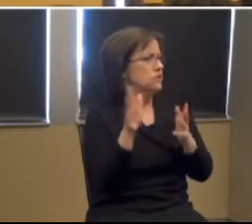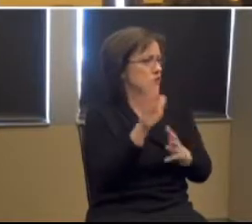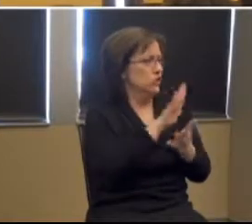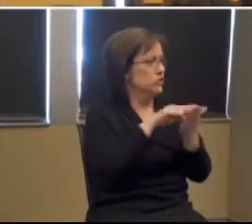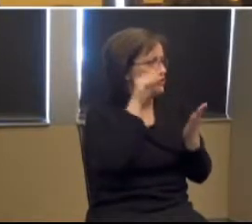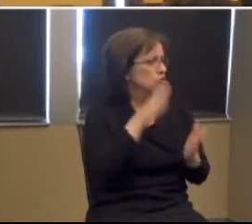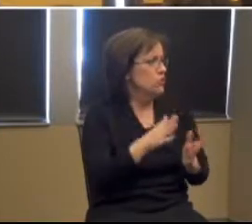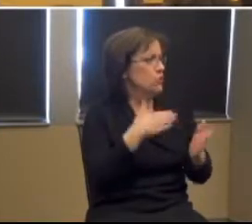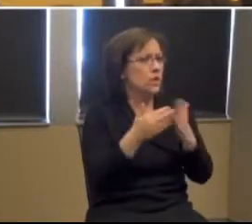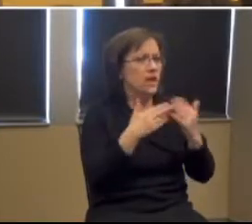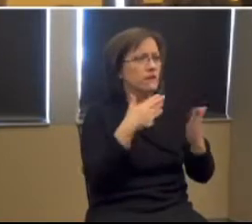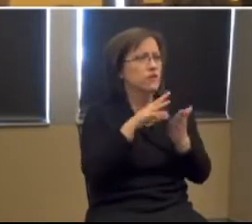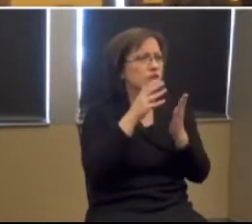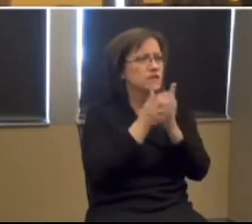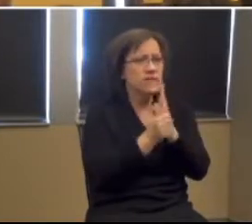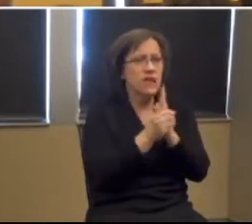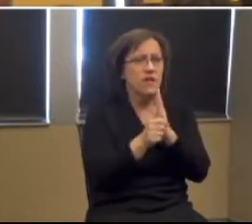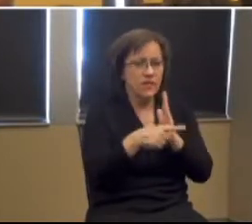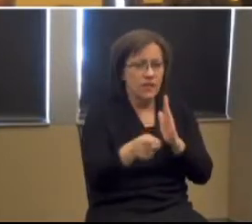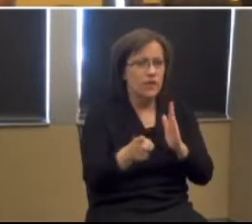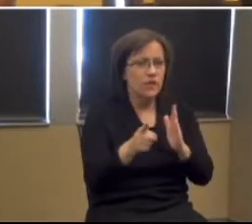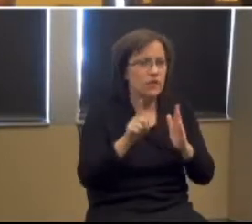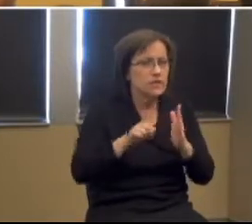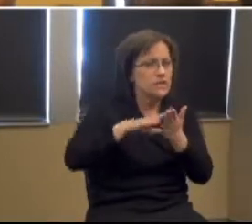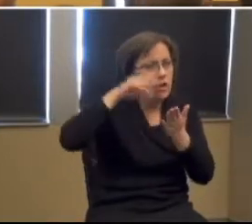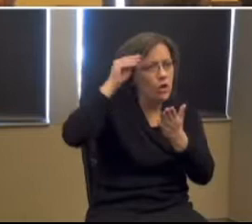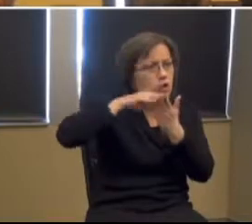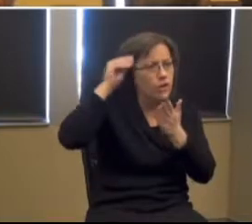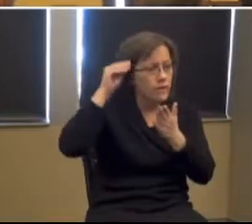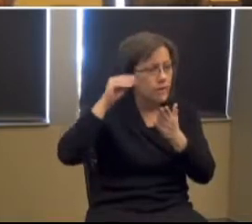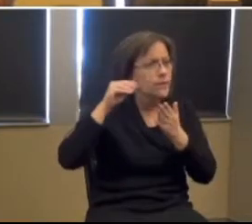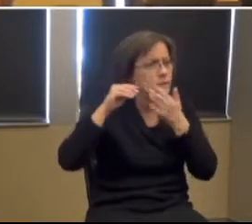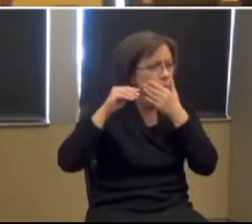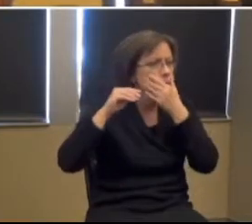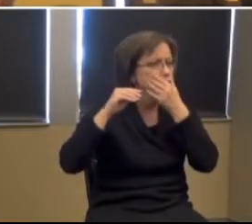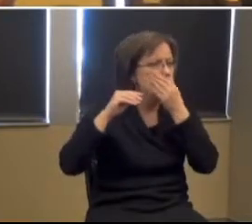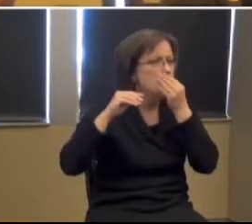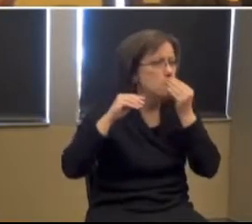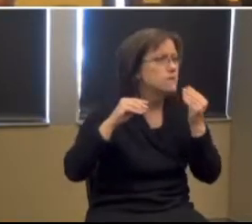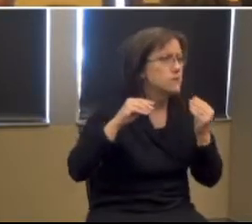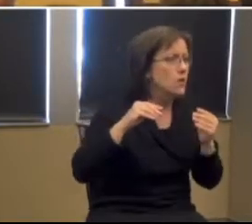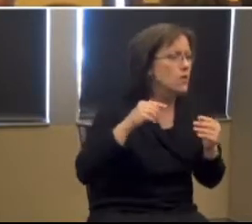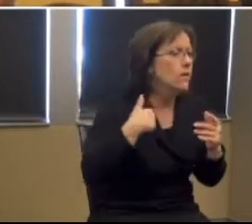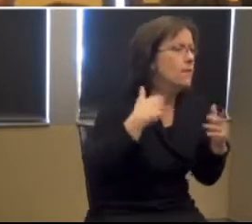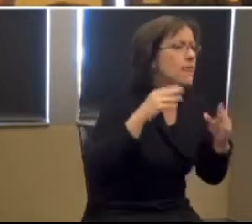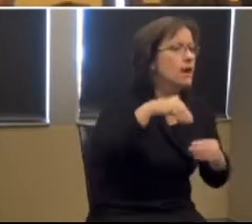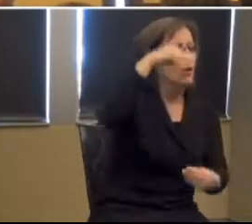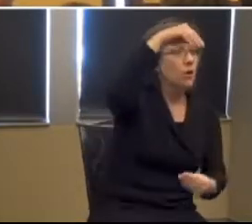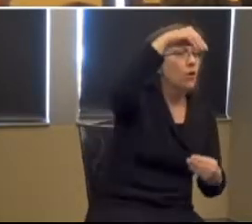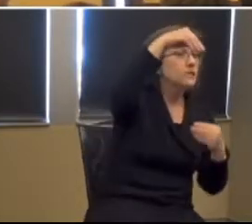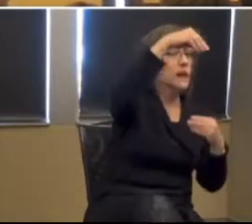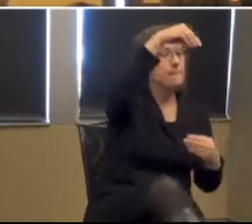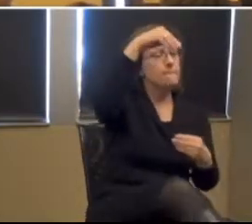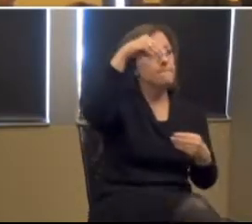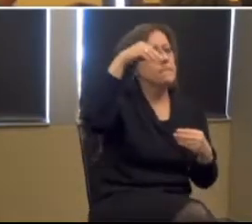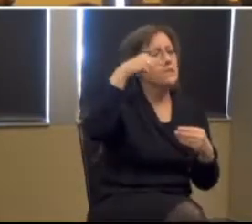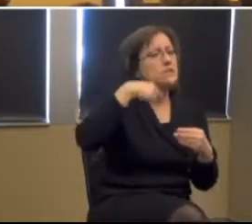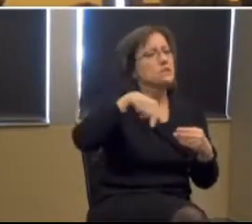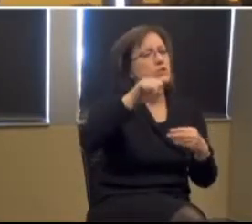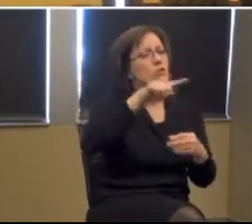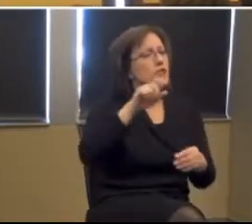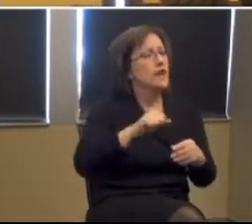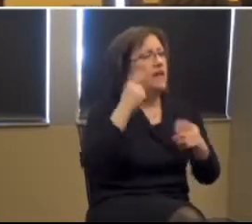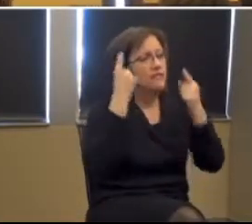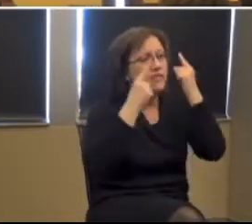on. So I'm just going to hold these up so that you all can think amongst your teams to make